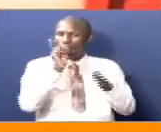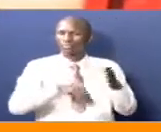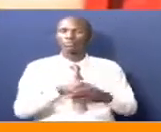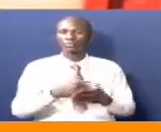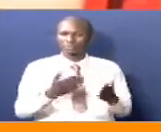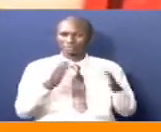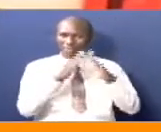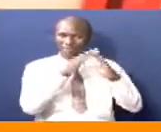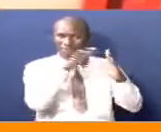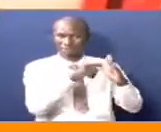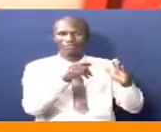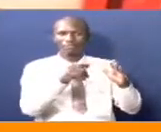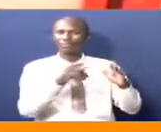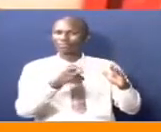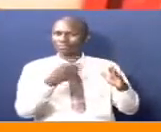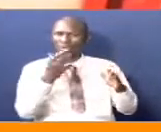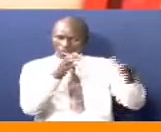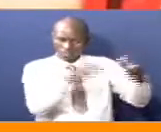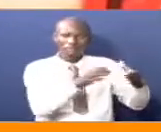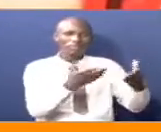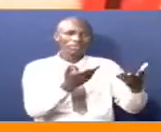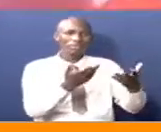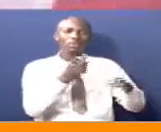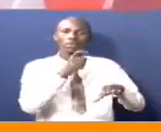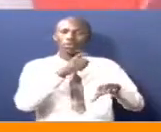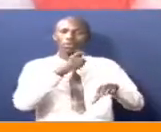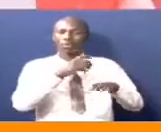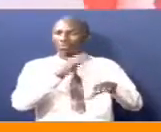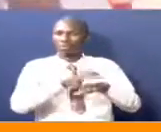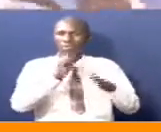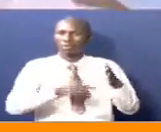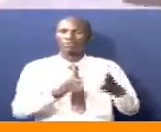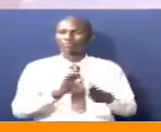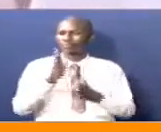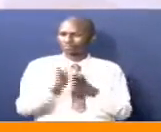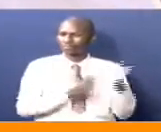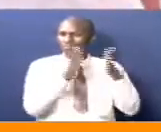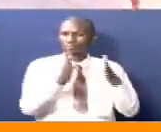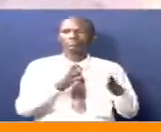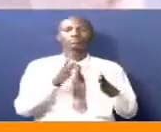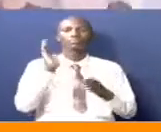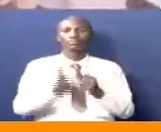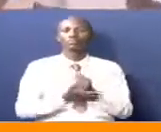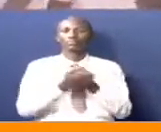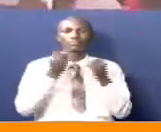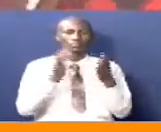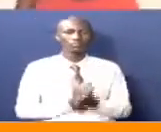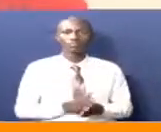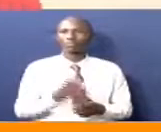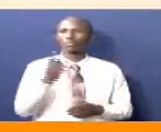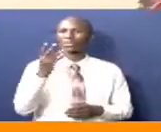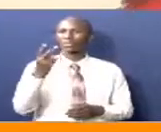the toilets for your community on your own. Wala ni uva ni totethi ya manyi wangili miongwena na